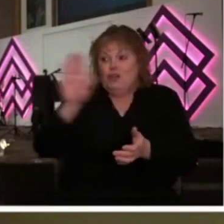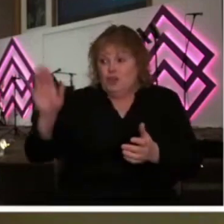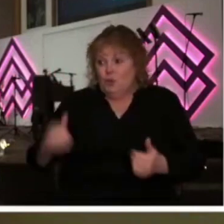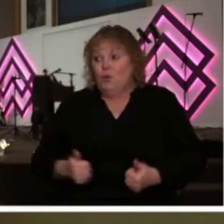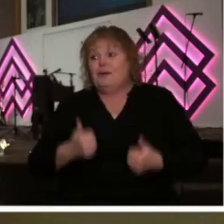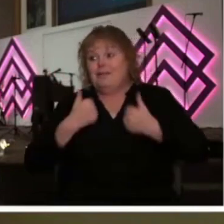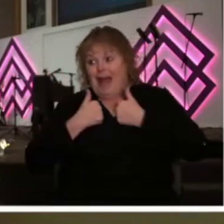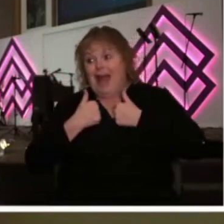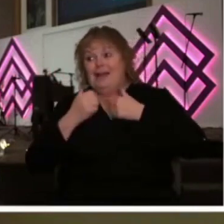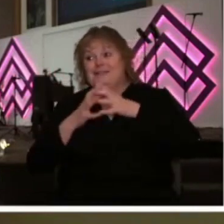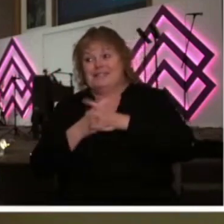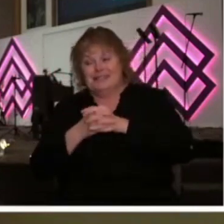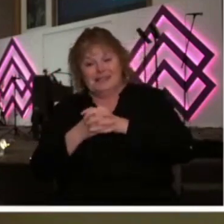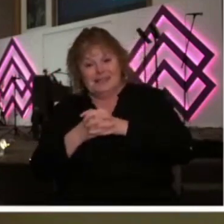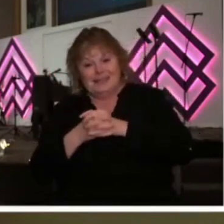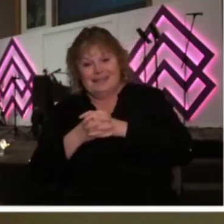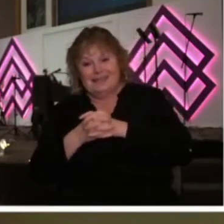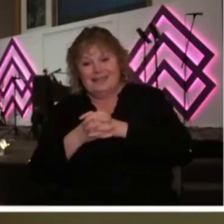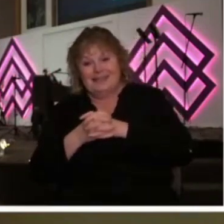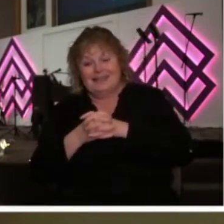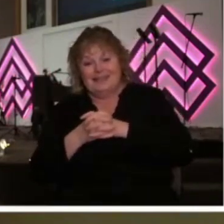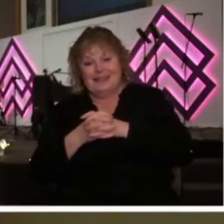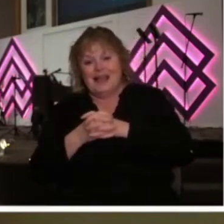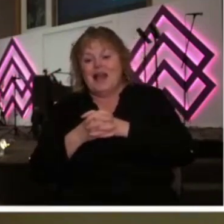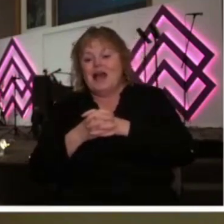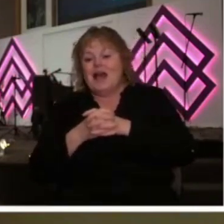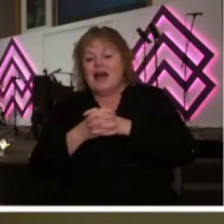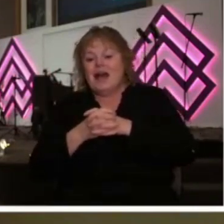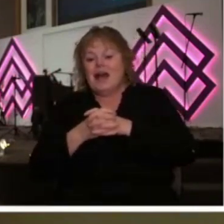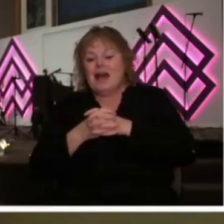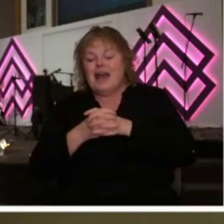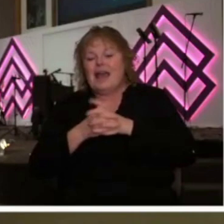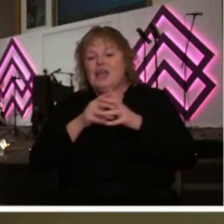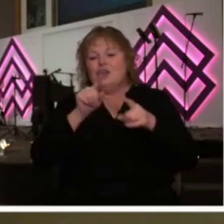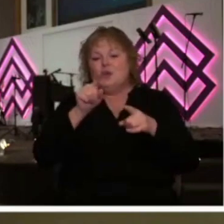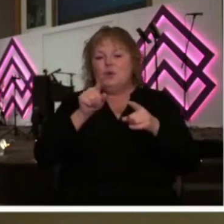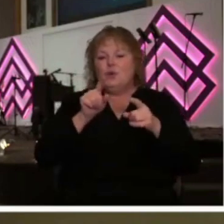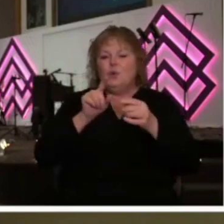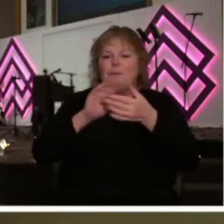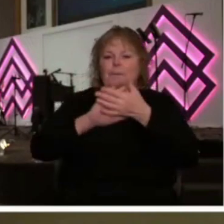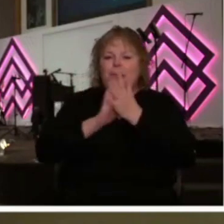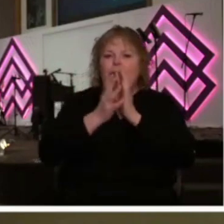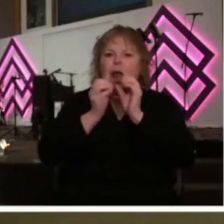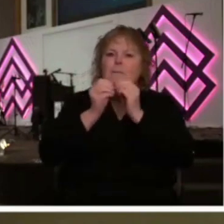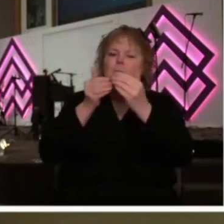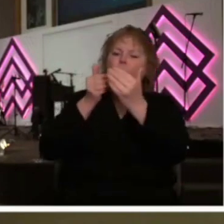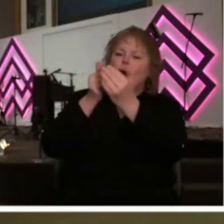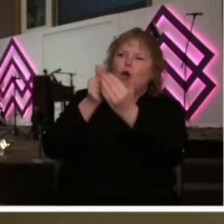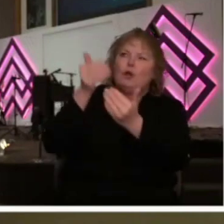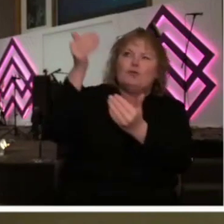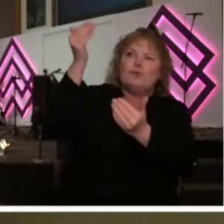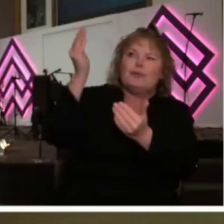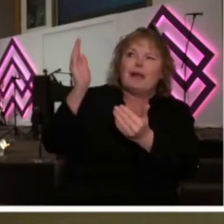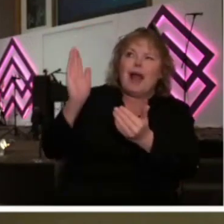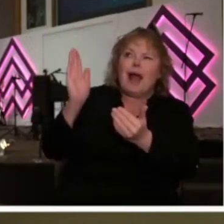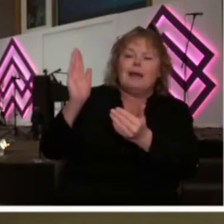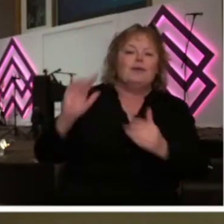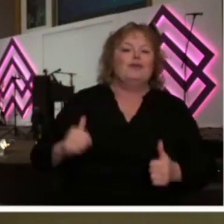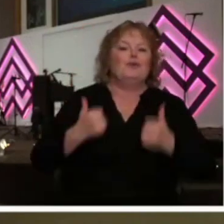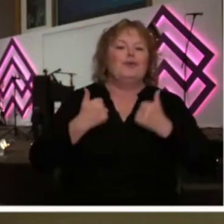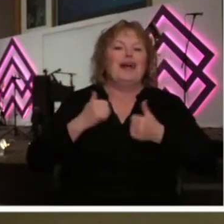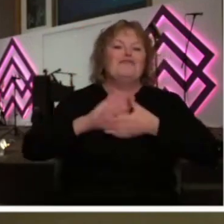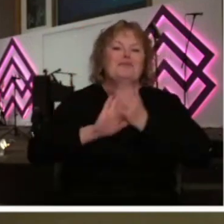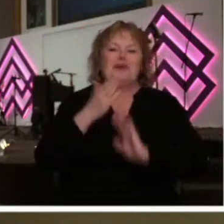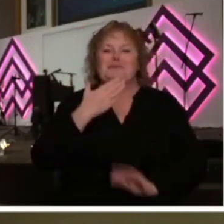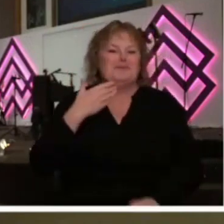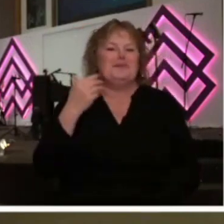lives of others through you. The closer you grow to the Lord, the better it gets. Let me